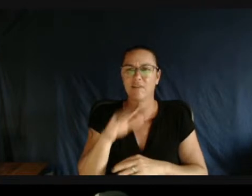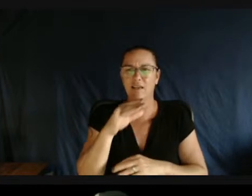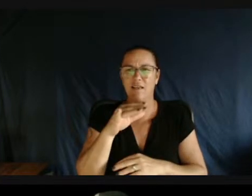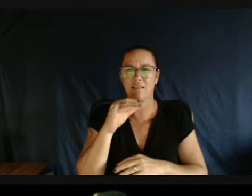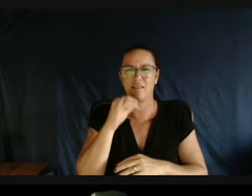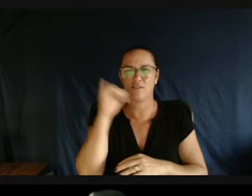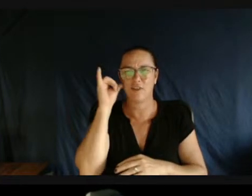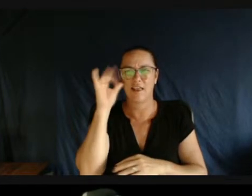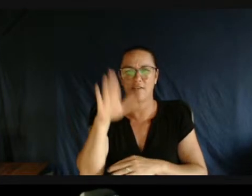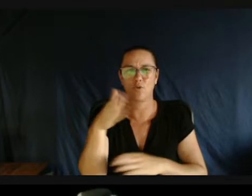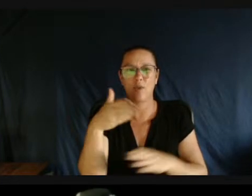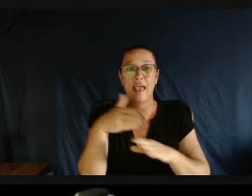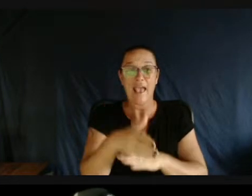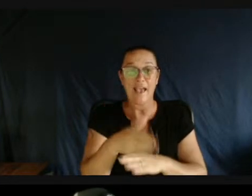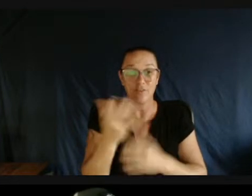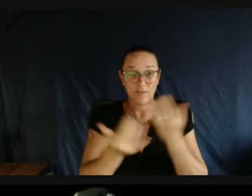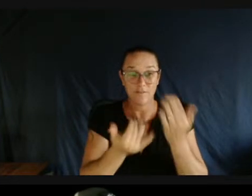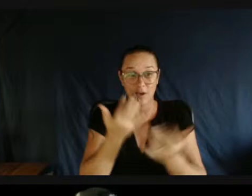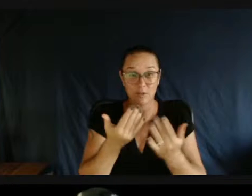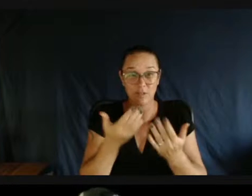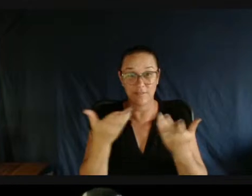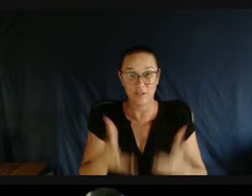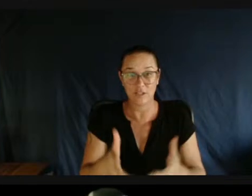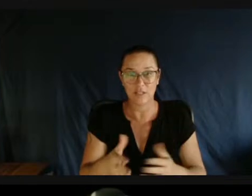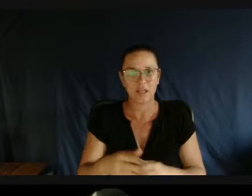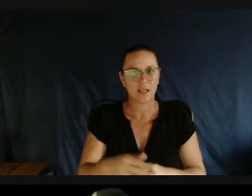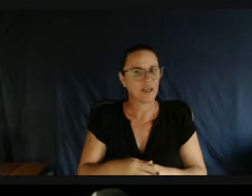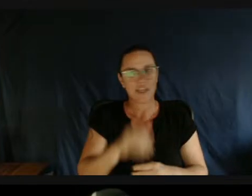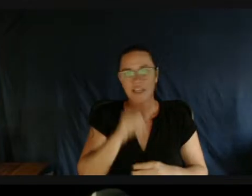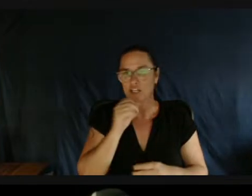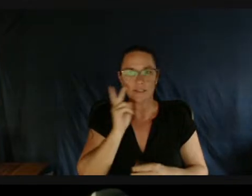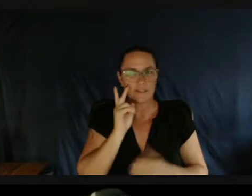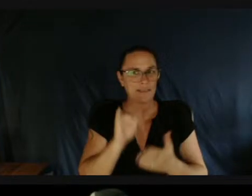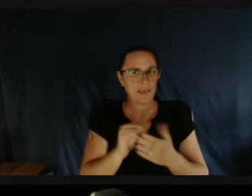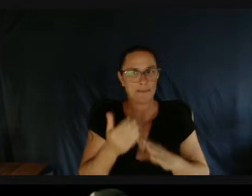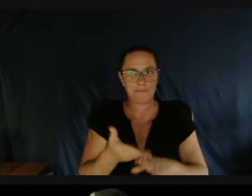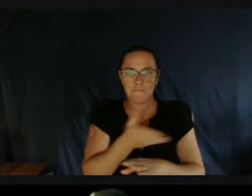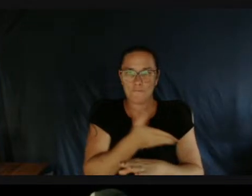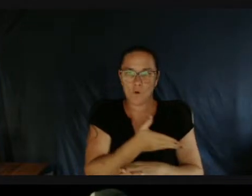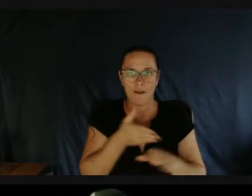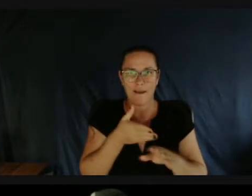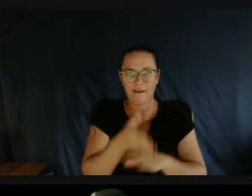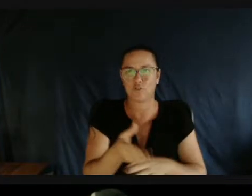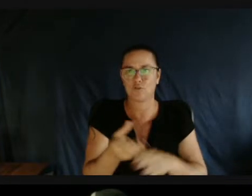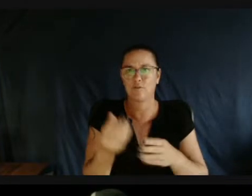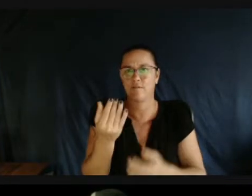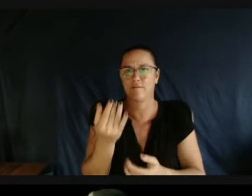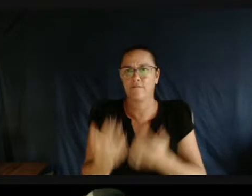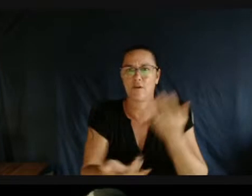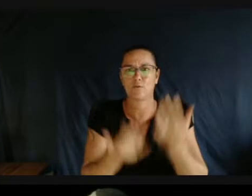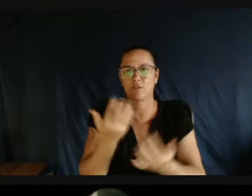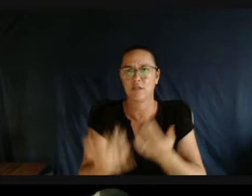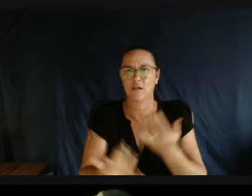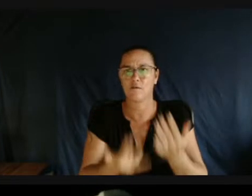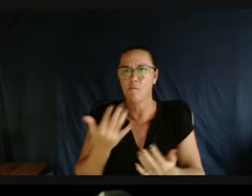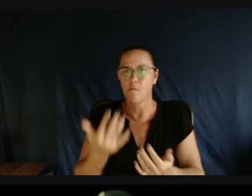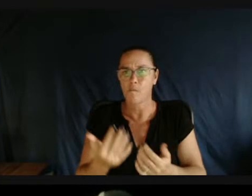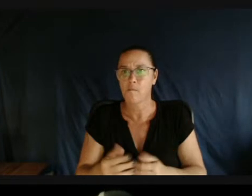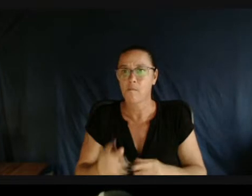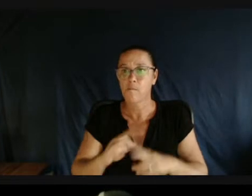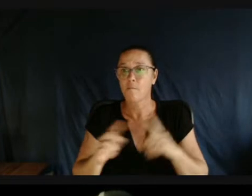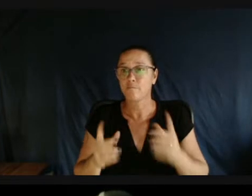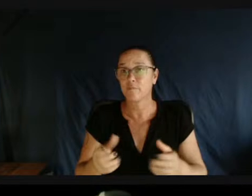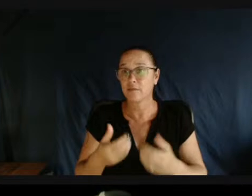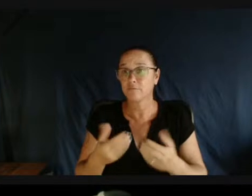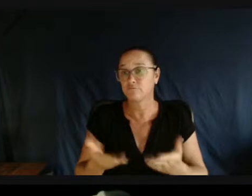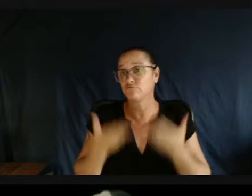ended. Similar events have not previously been reported after fountaining episodes, but suggests